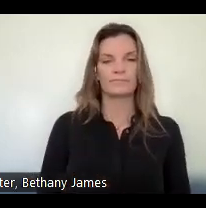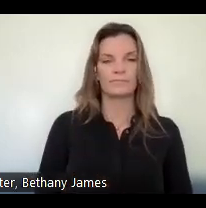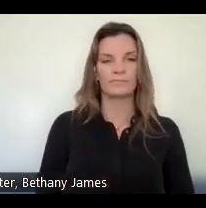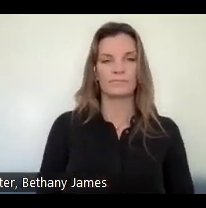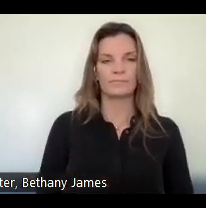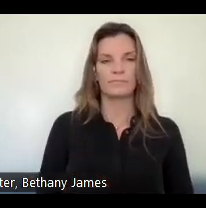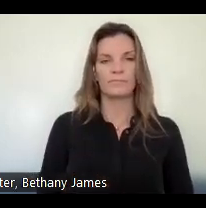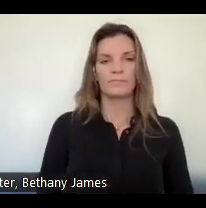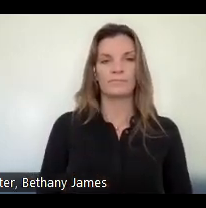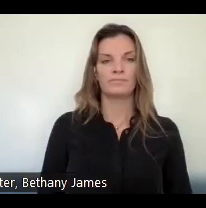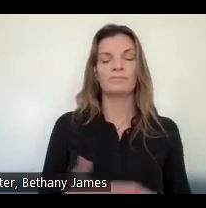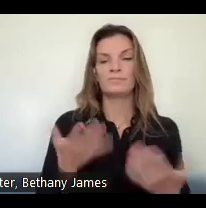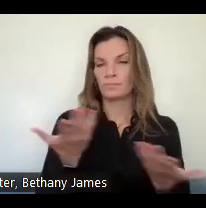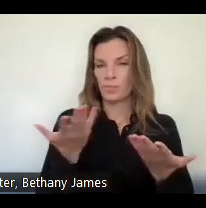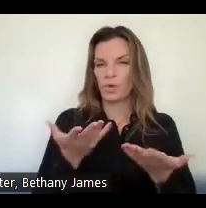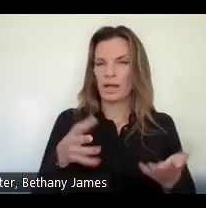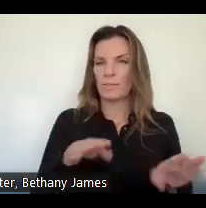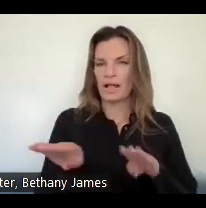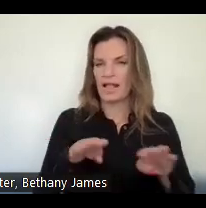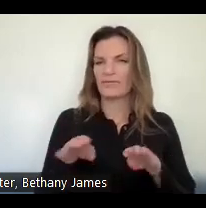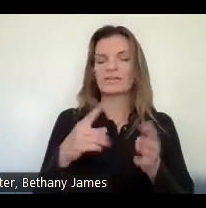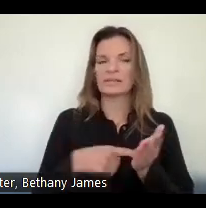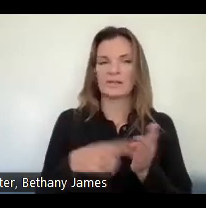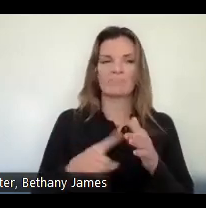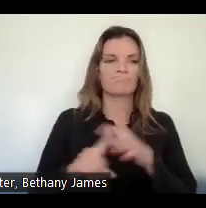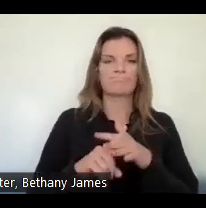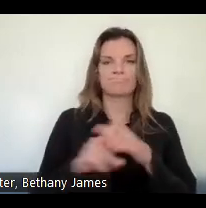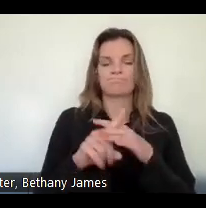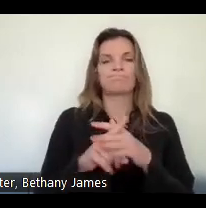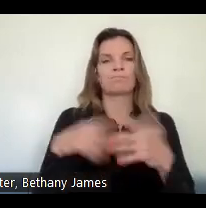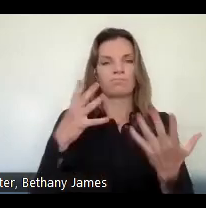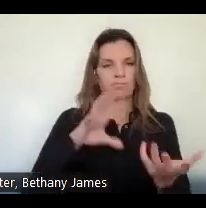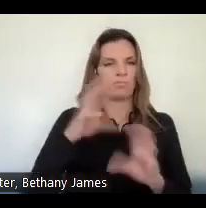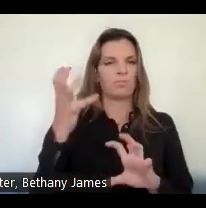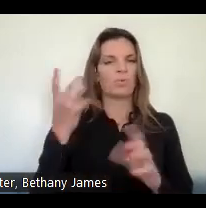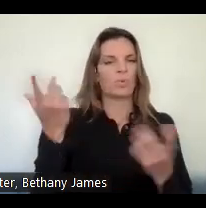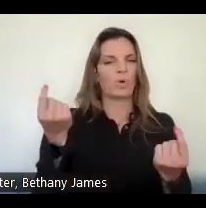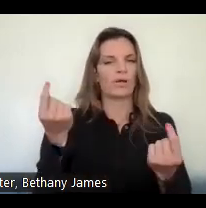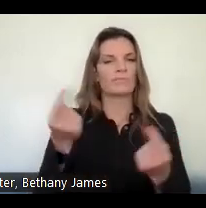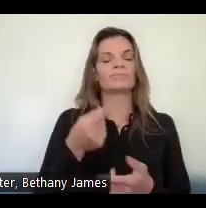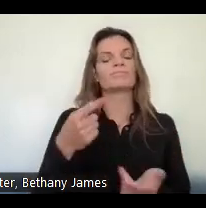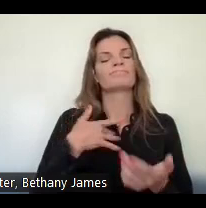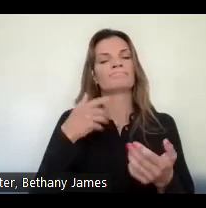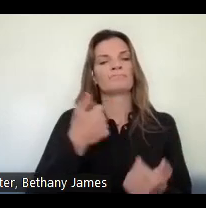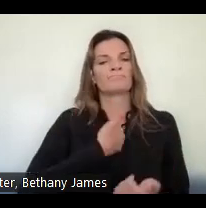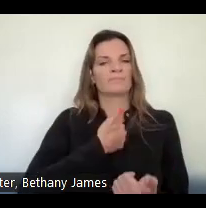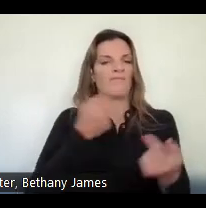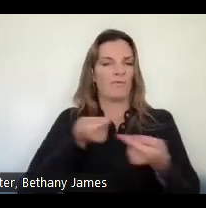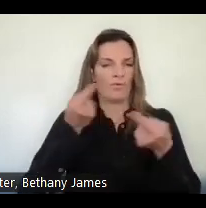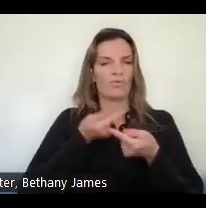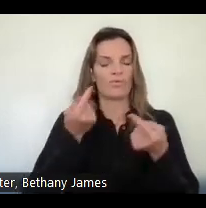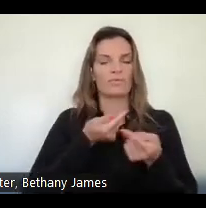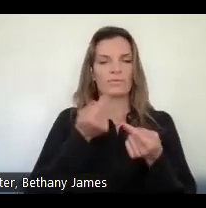Some of the challenging behaviors that are very typical are the self-injurious behaviors. Some